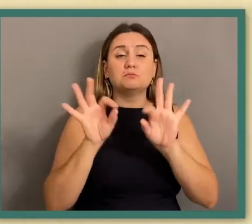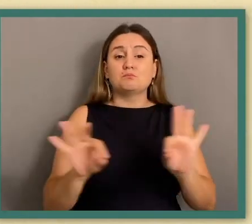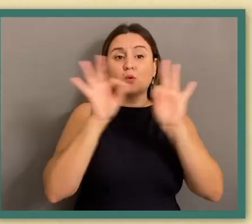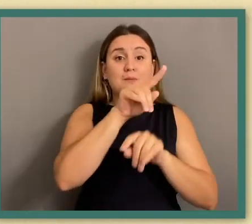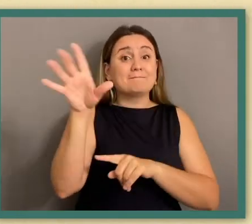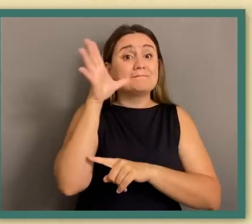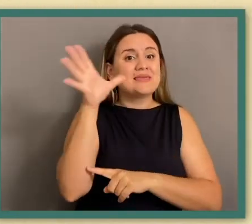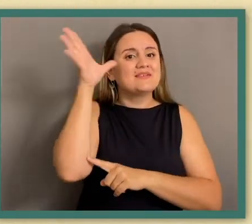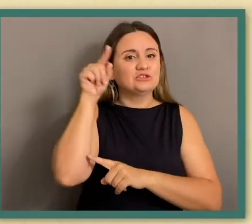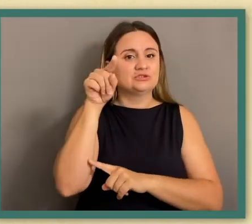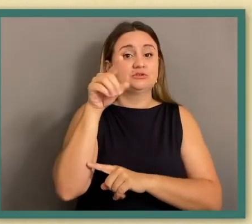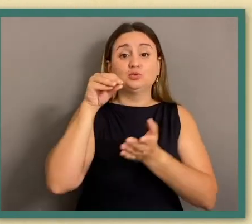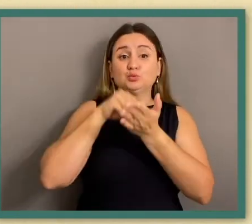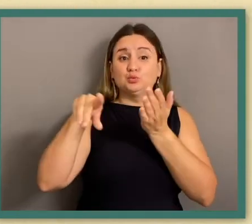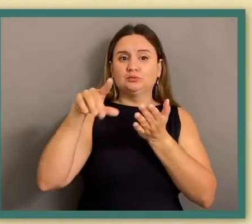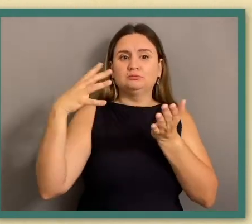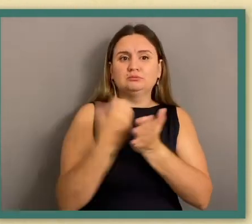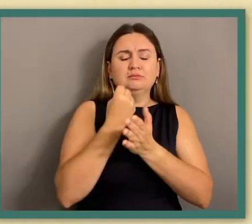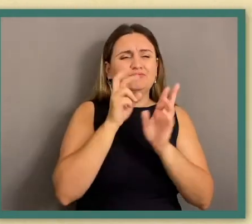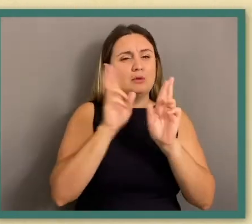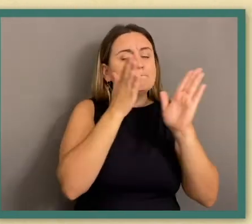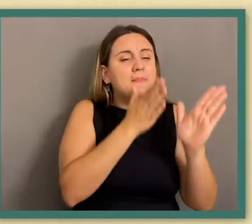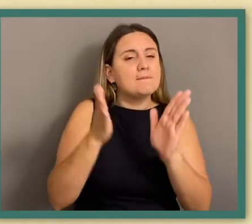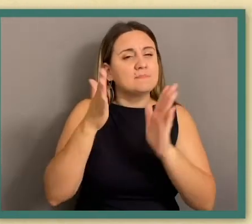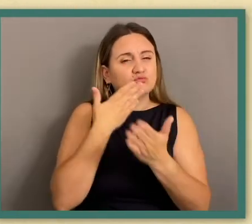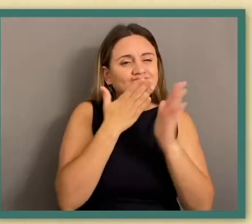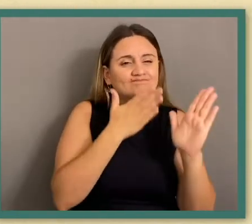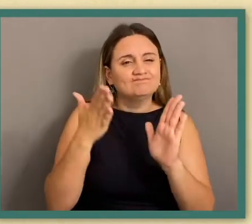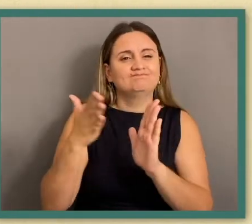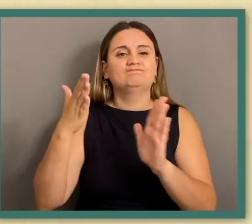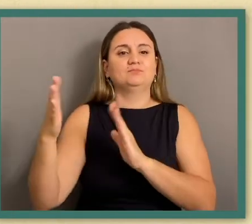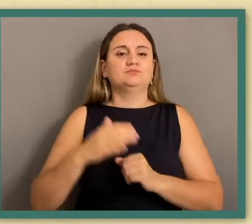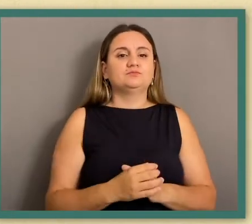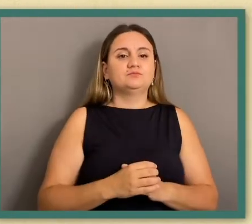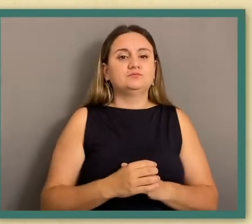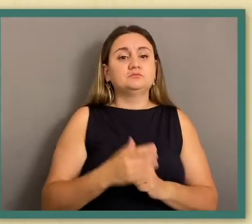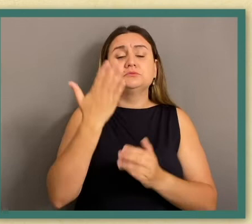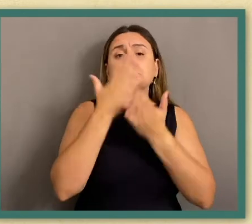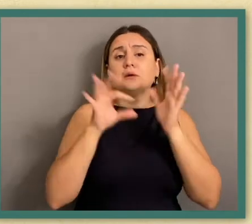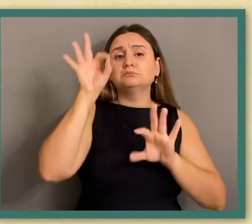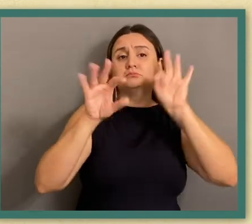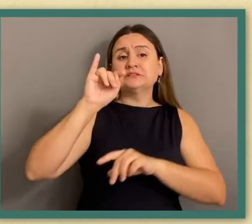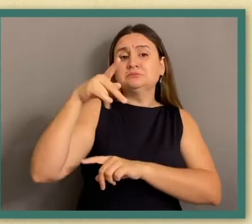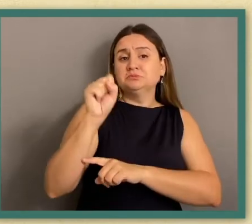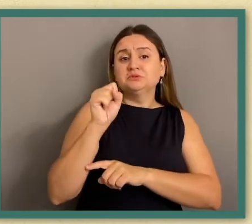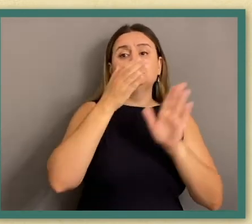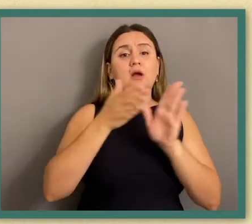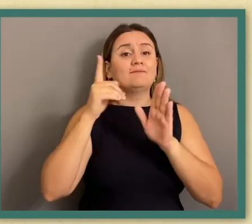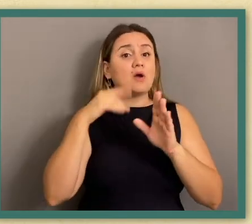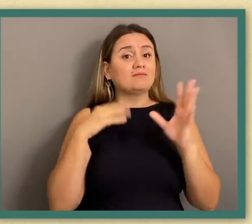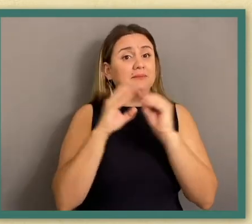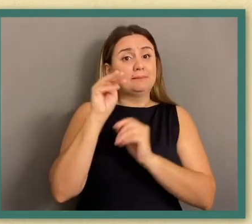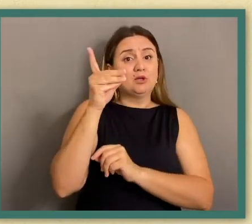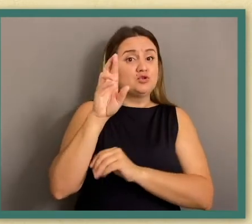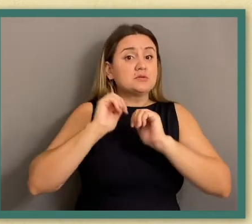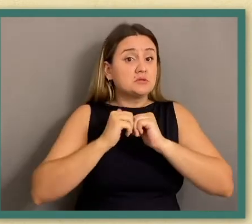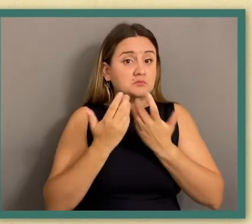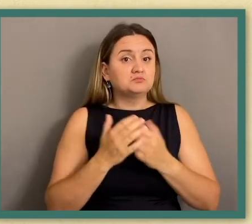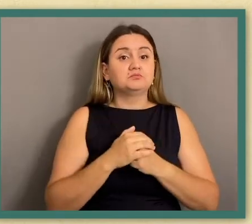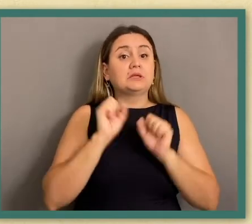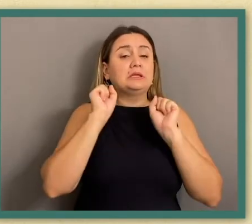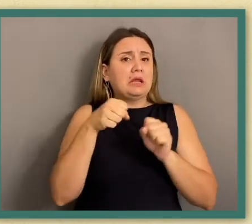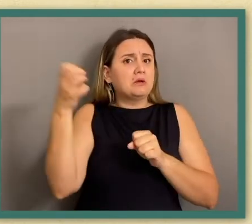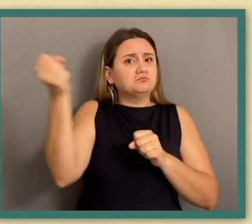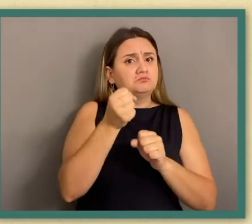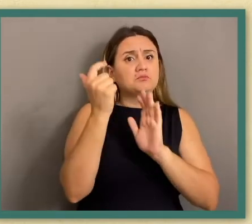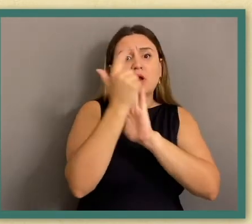that parents and students go into the MDR well prepared. Here are some tips for preparing for an MDR. If you can, get